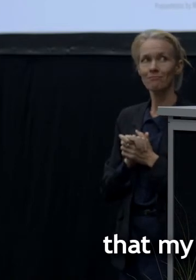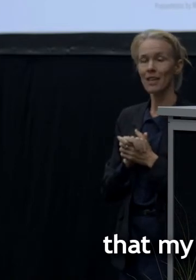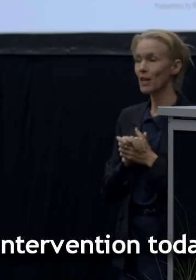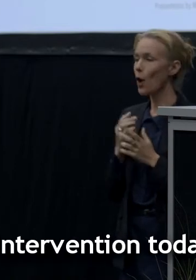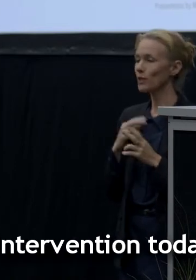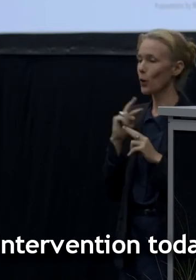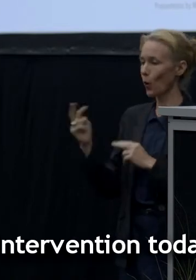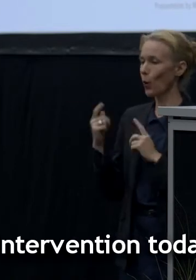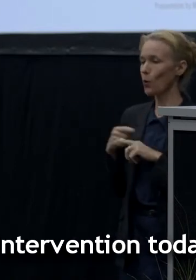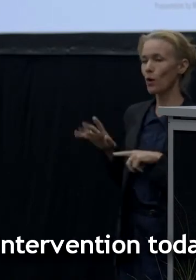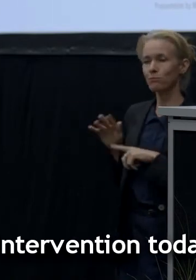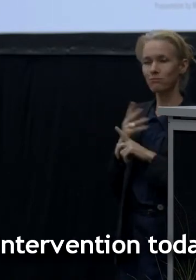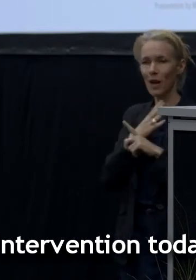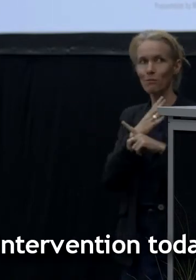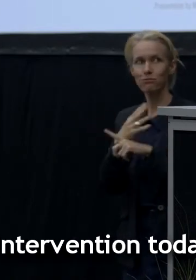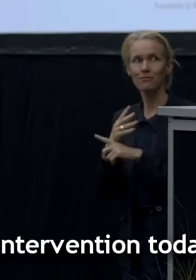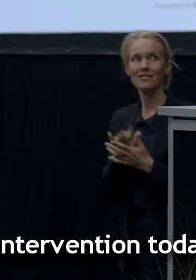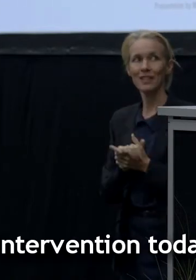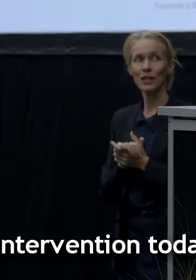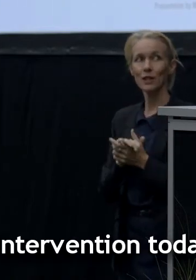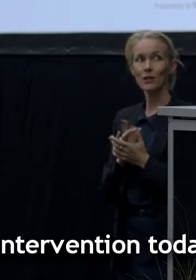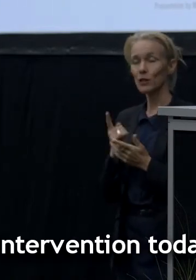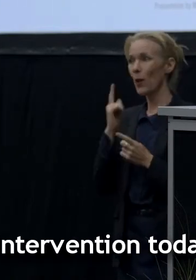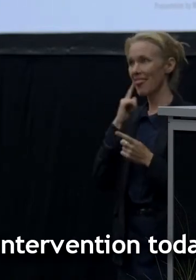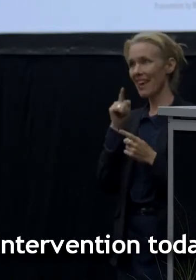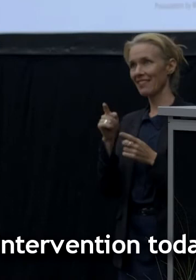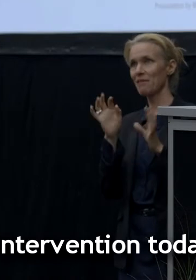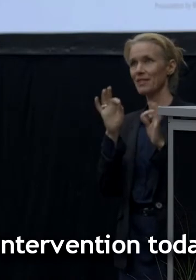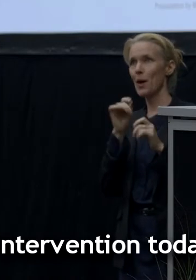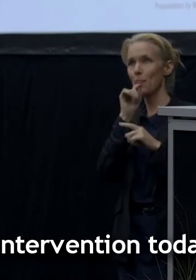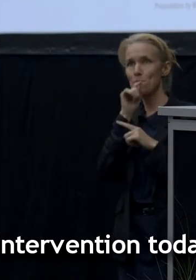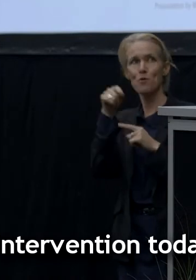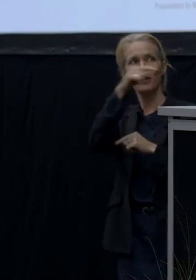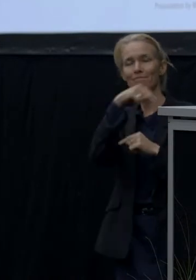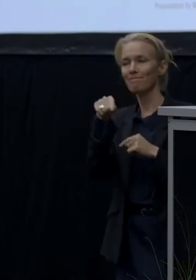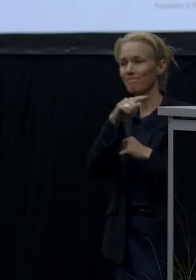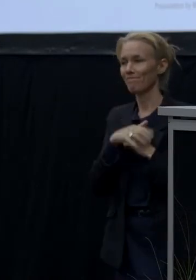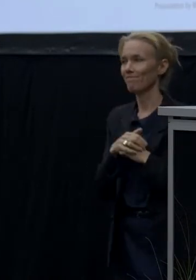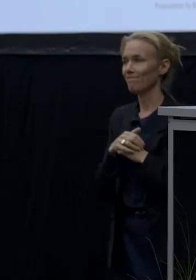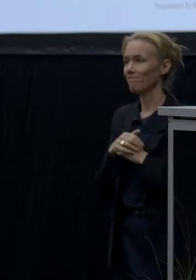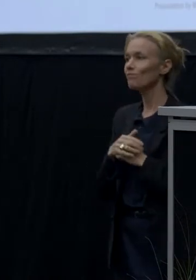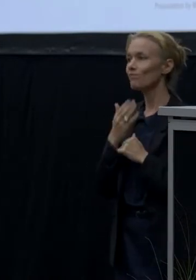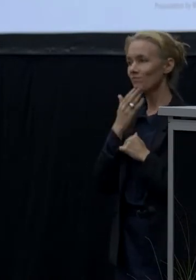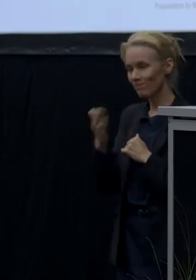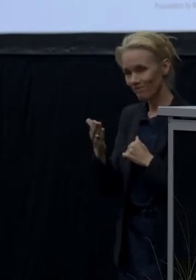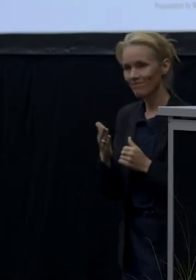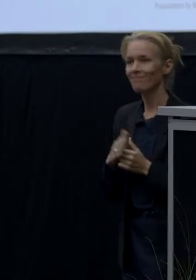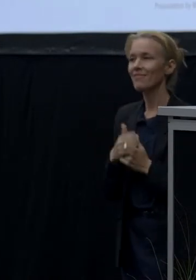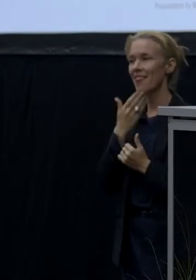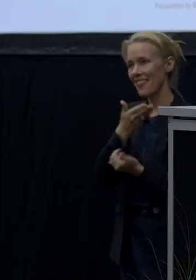behind. So your intervention today was all about a fantail wanting to say something. Nō reira, kia ora